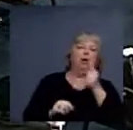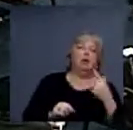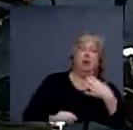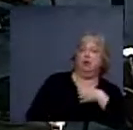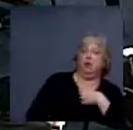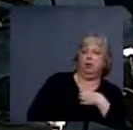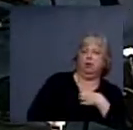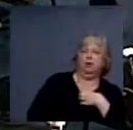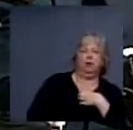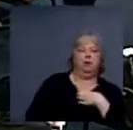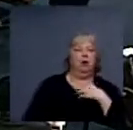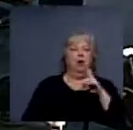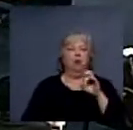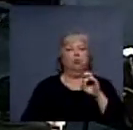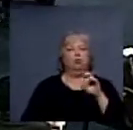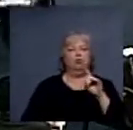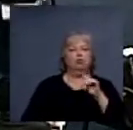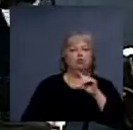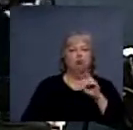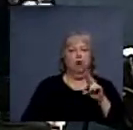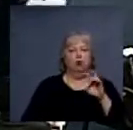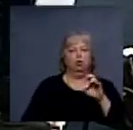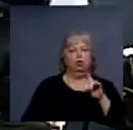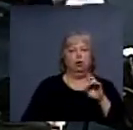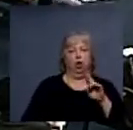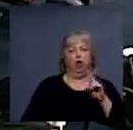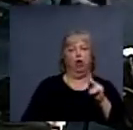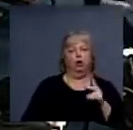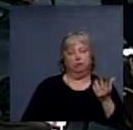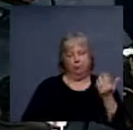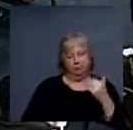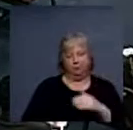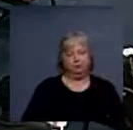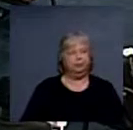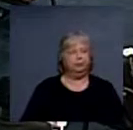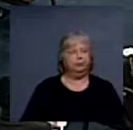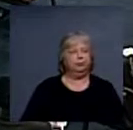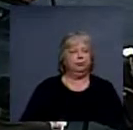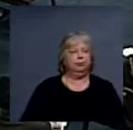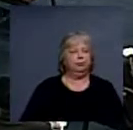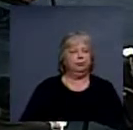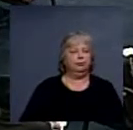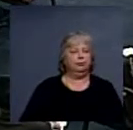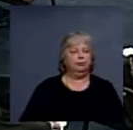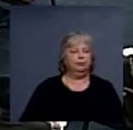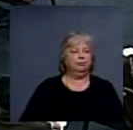opposition. Roger Clark. Mr. Clark, if you come forward, please.